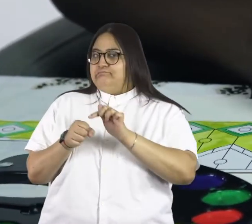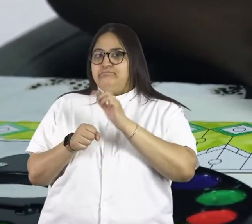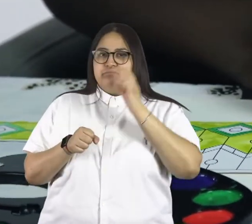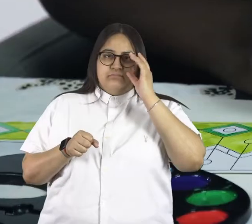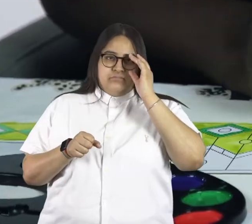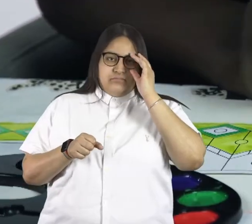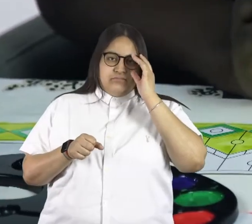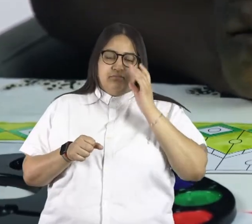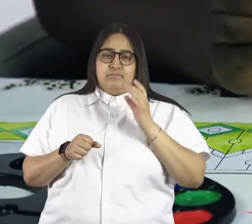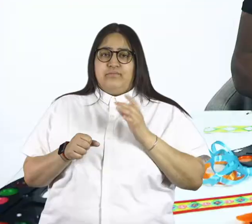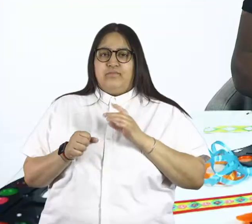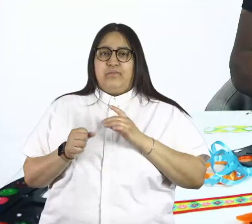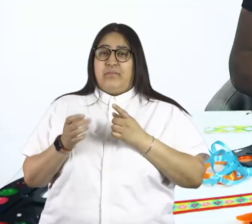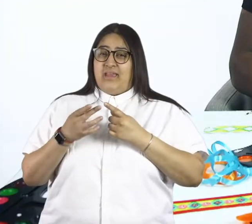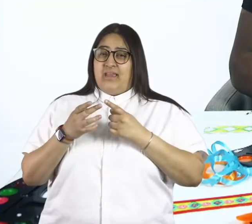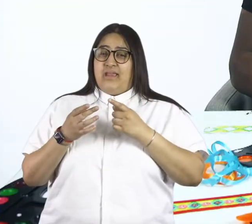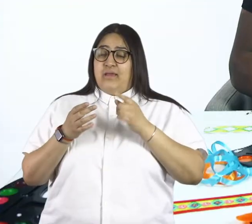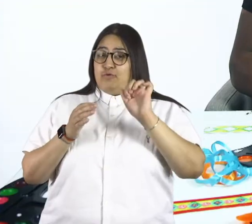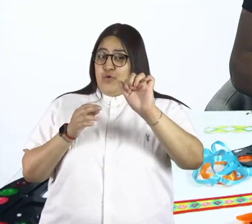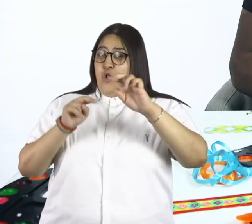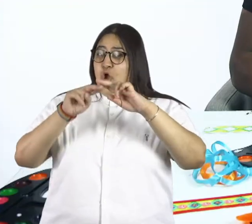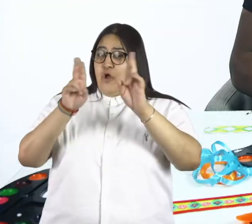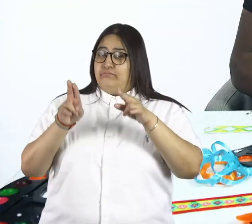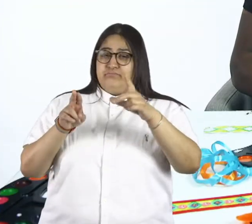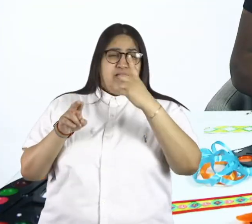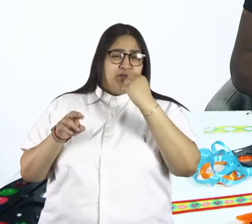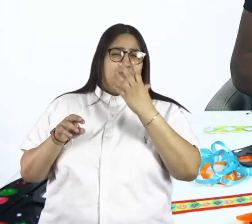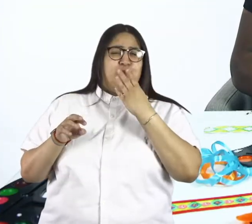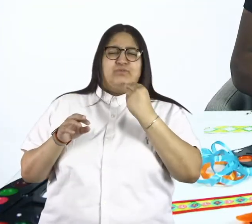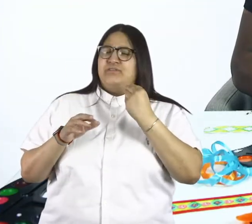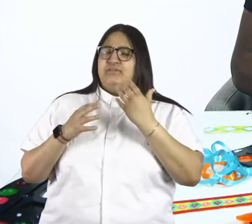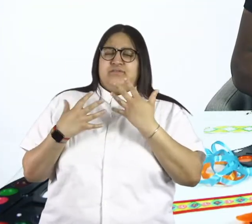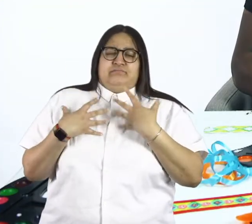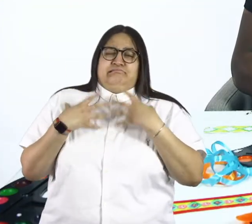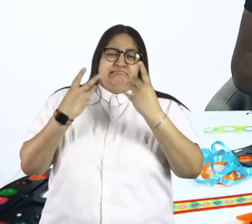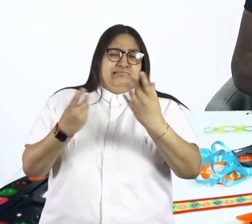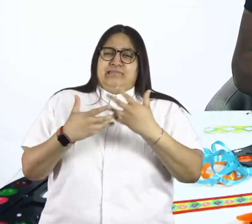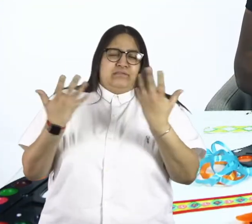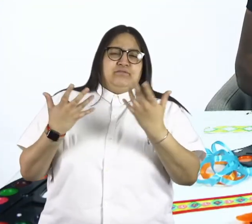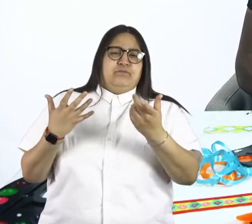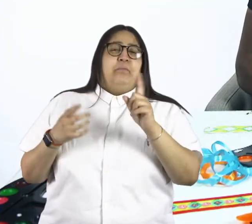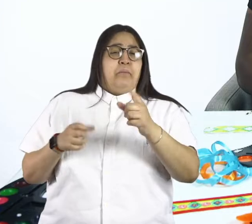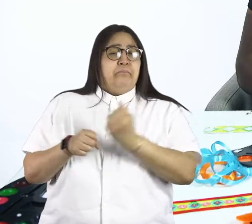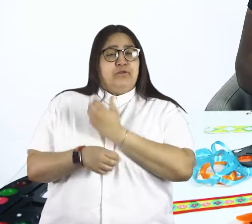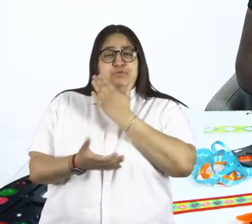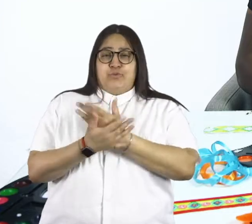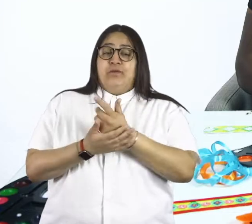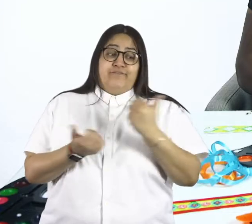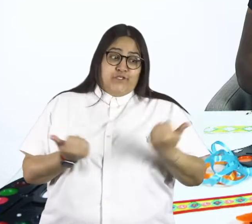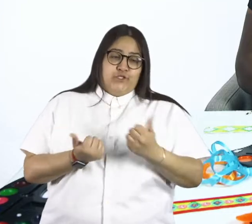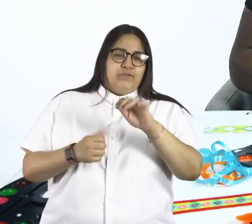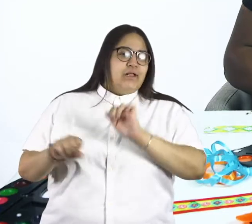of your own home, you can be as messy as you want, but just make sure you clean up after yourself.